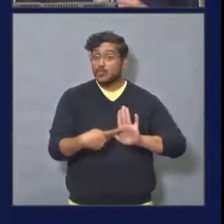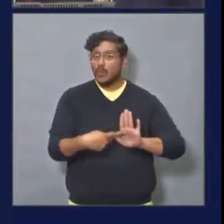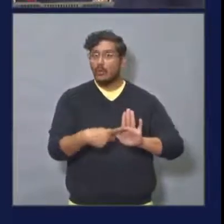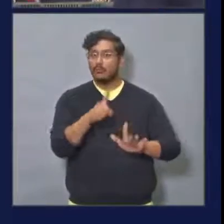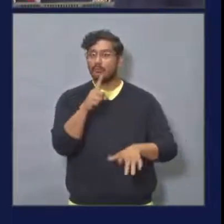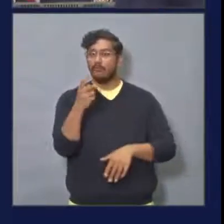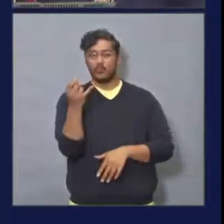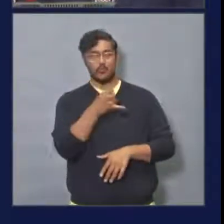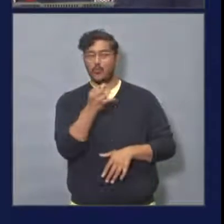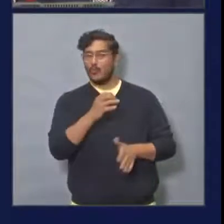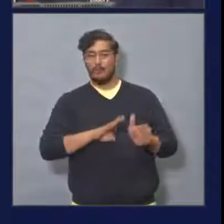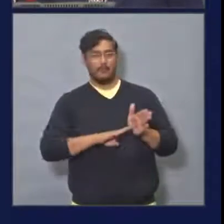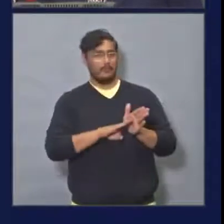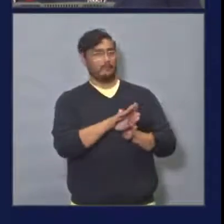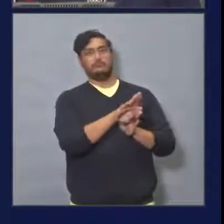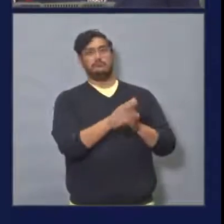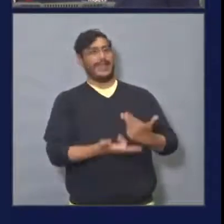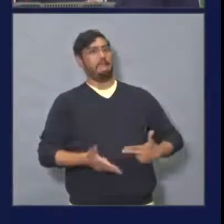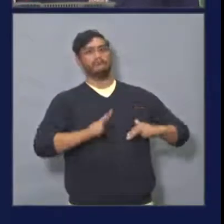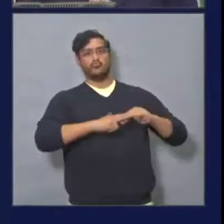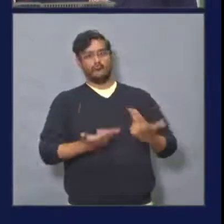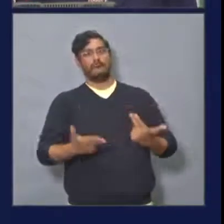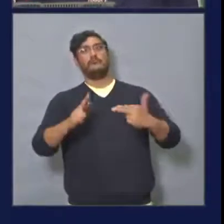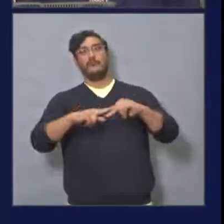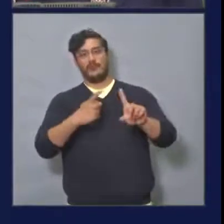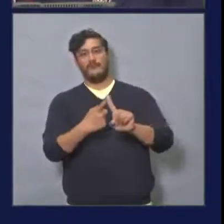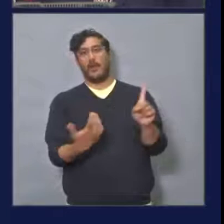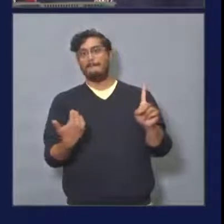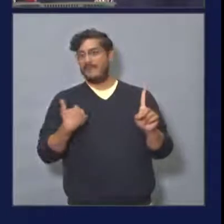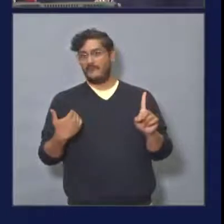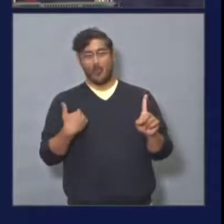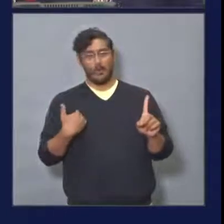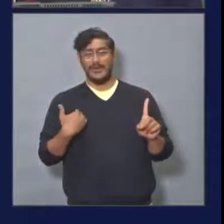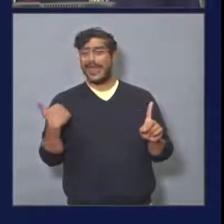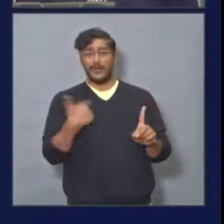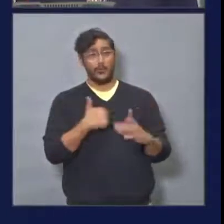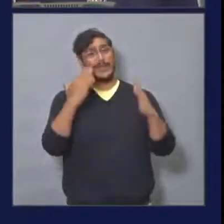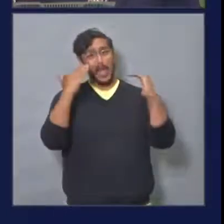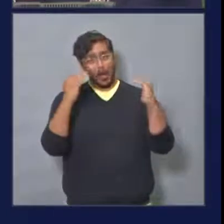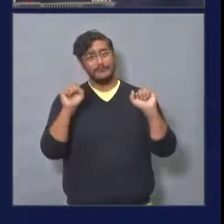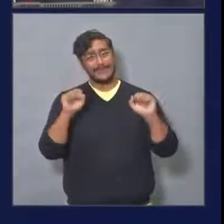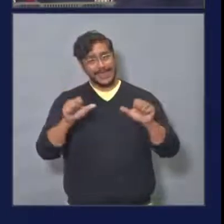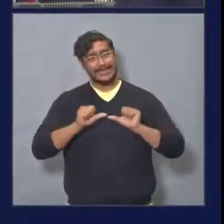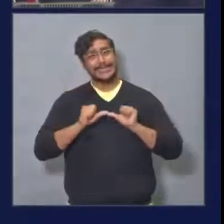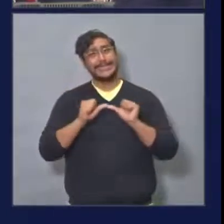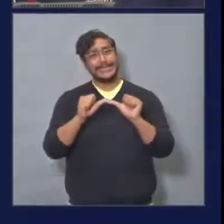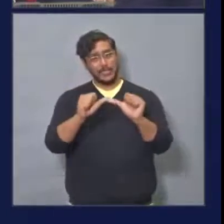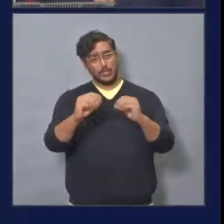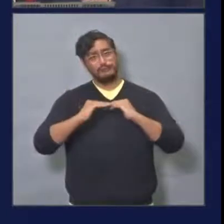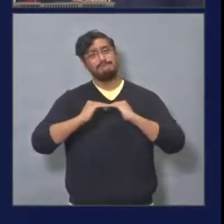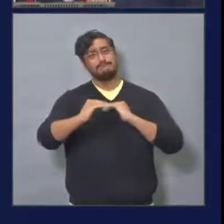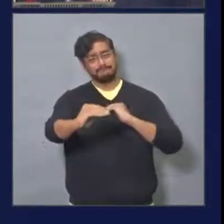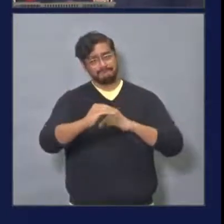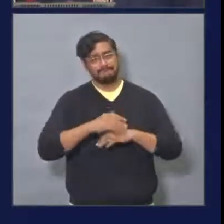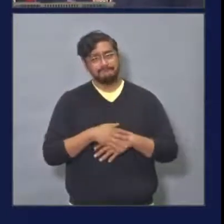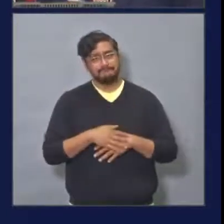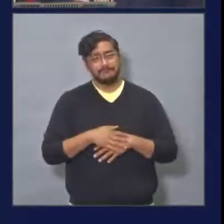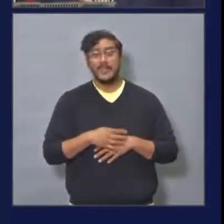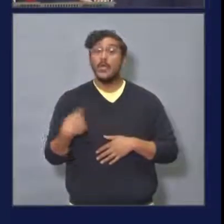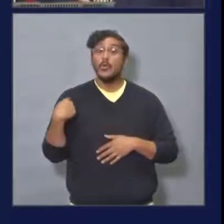the samples that we had seen before, and we do hope that these efforts can be sustained. Inspectors